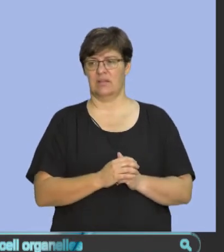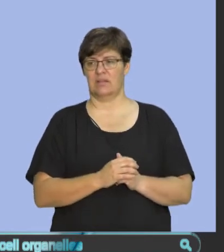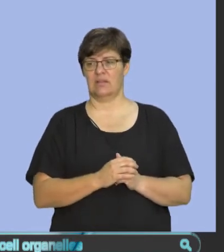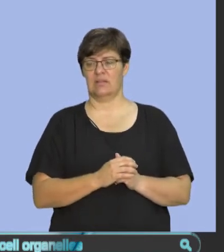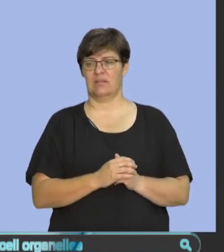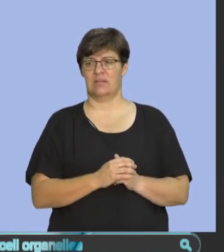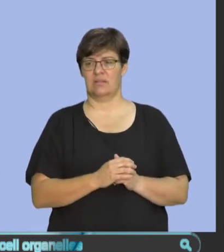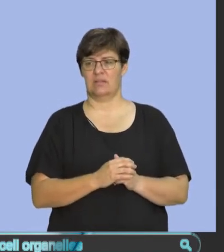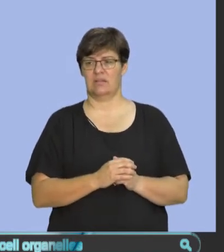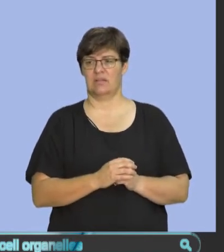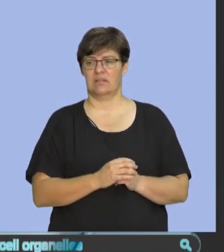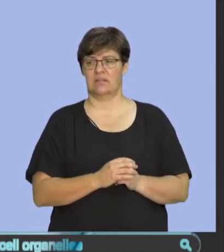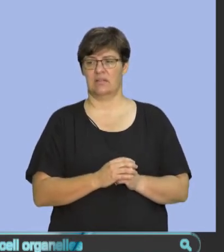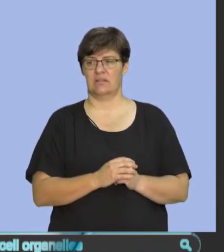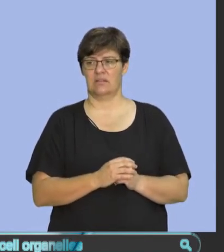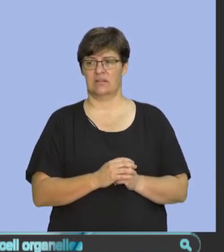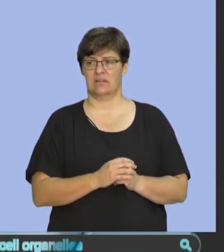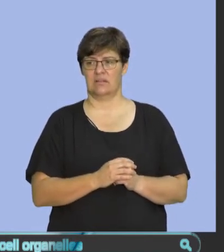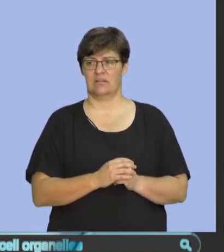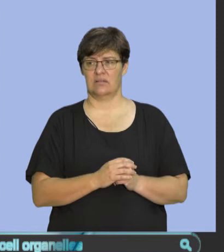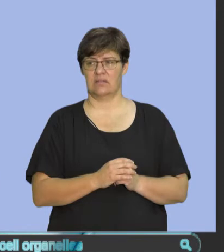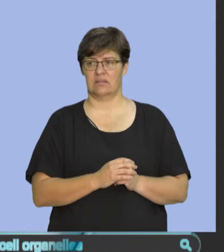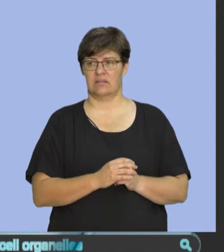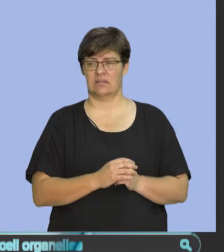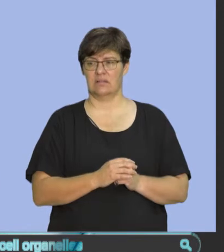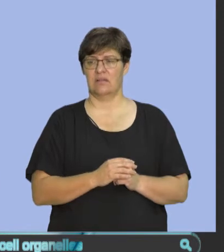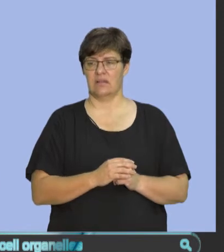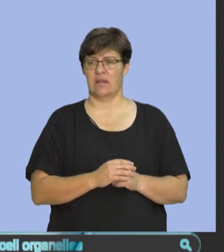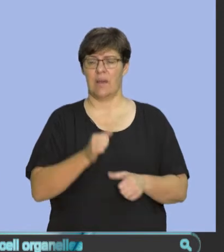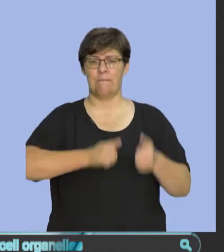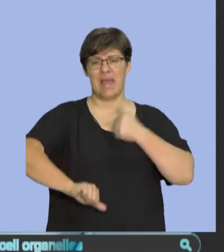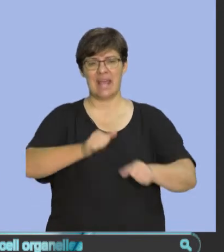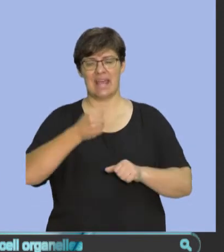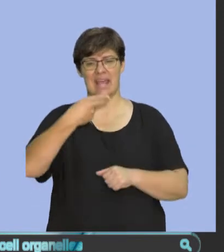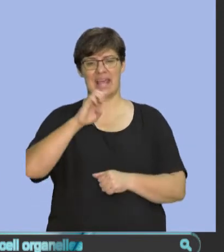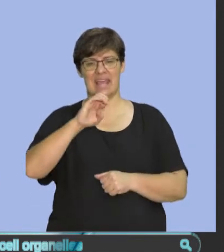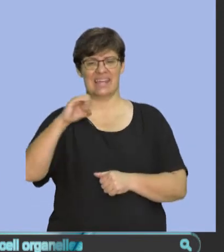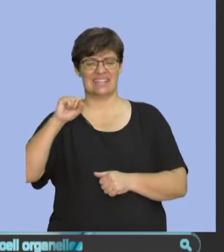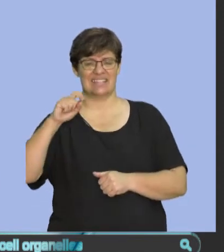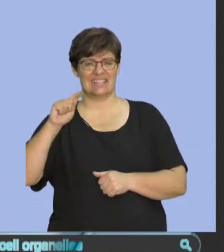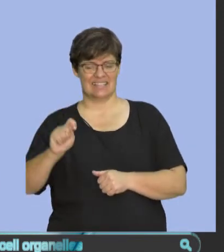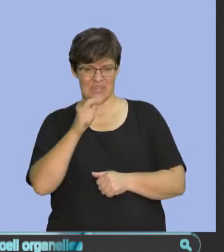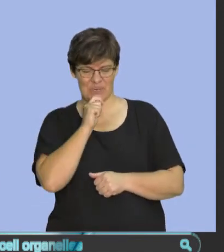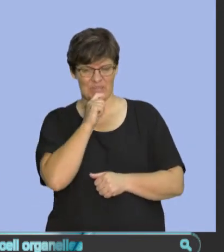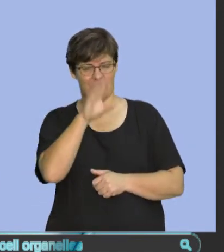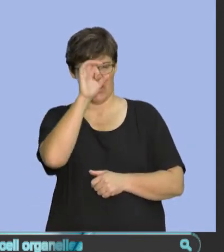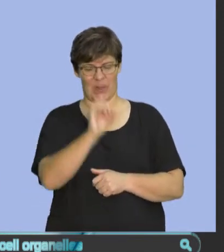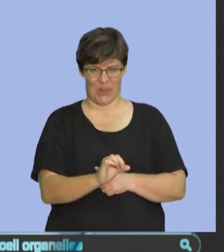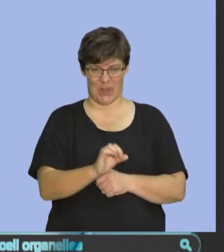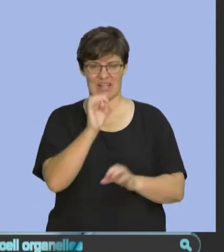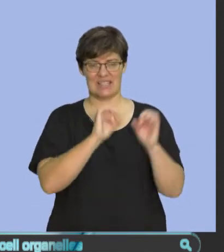that to, again, the yeast that is used in baking, we're going further to a size of a cell that is